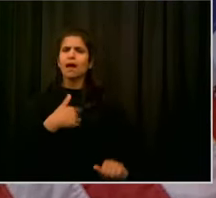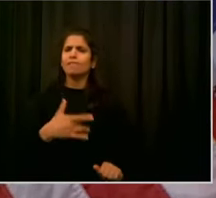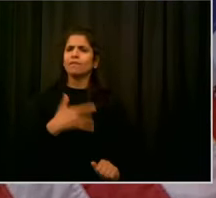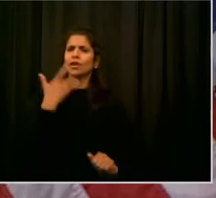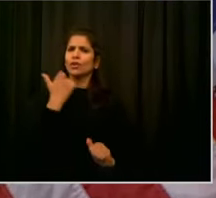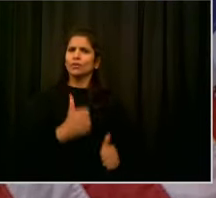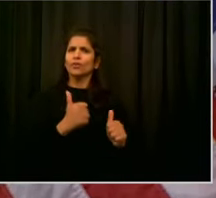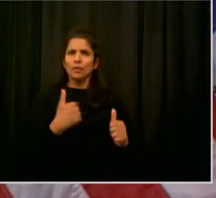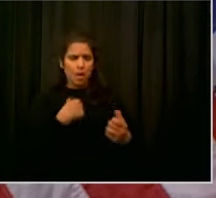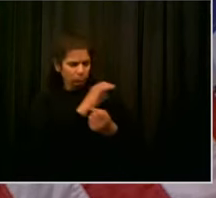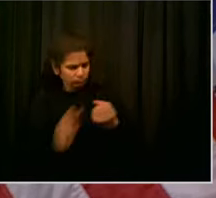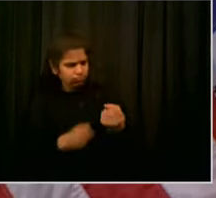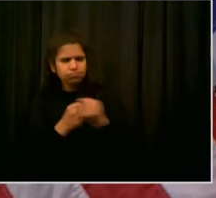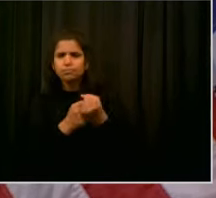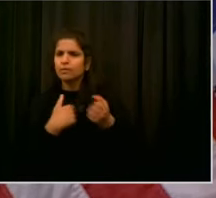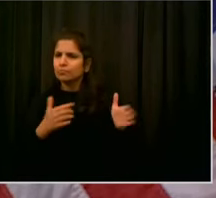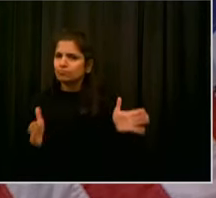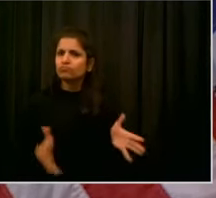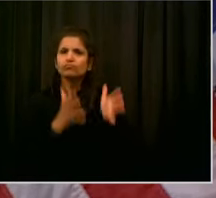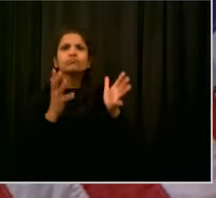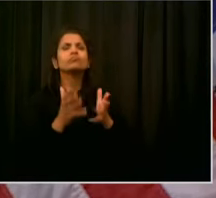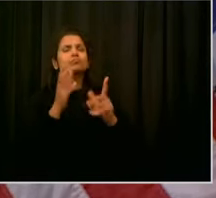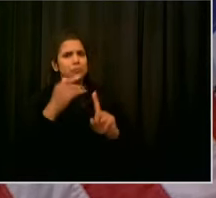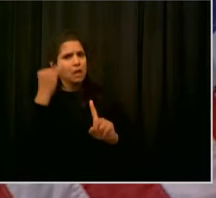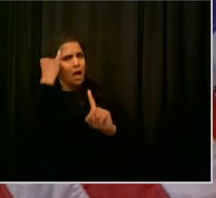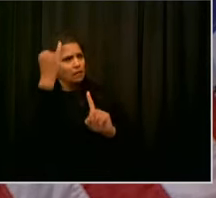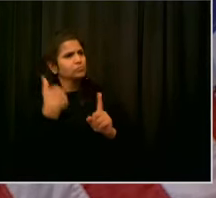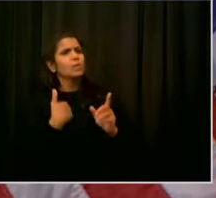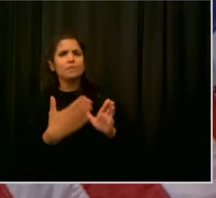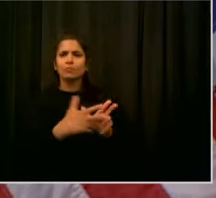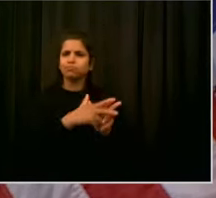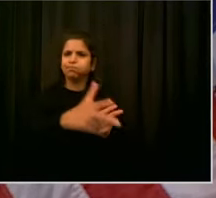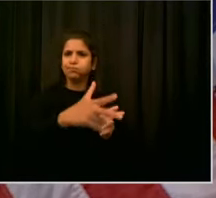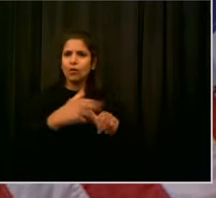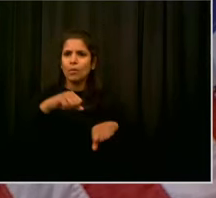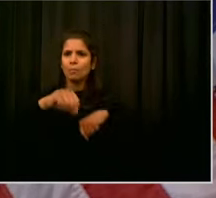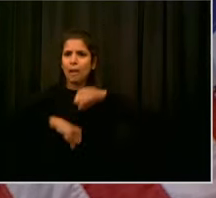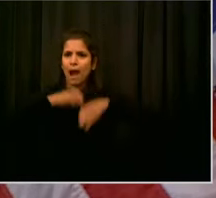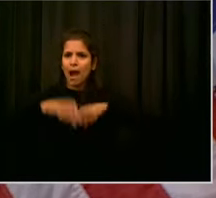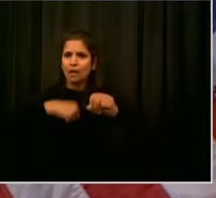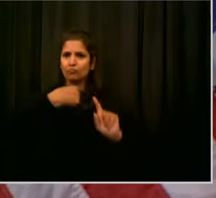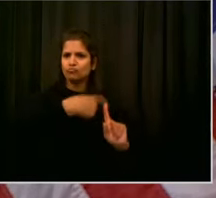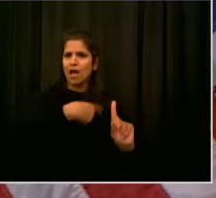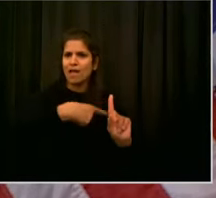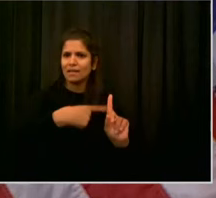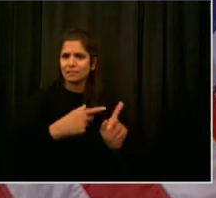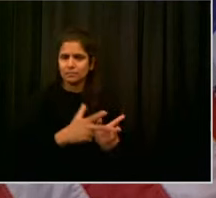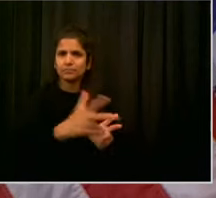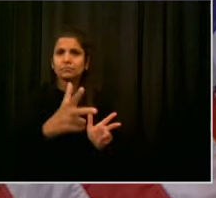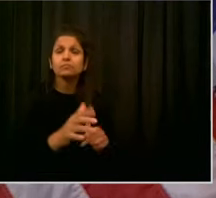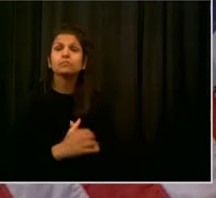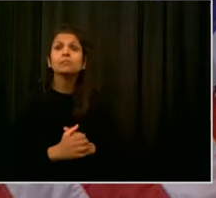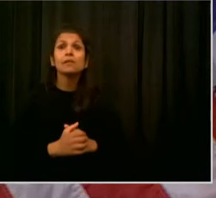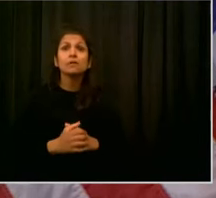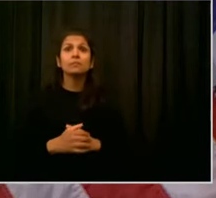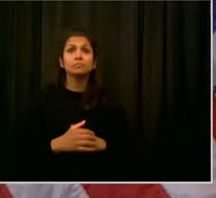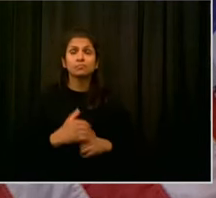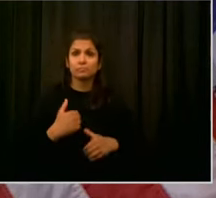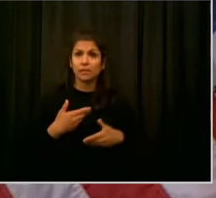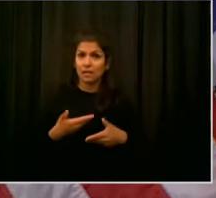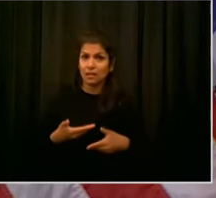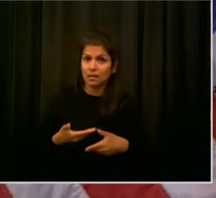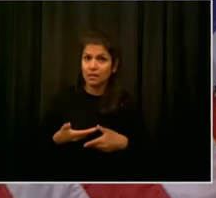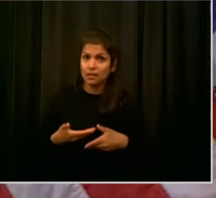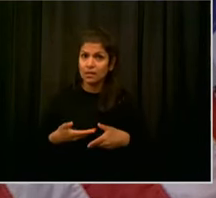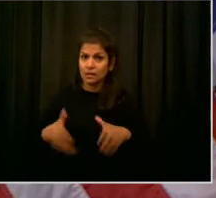and strategic issues, so I have kept it general on purpose. And if you want to say anything further on the City Bike situation, this is